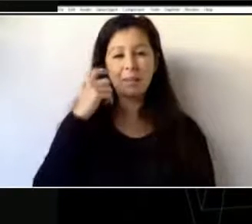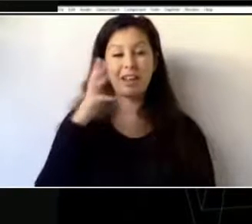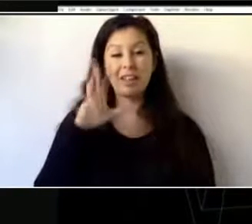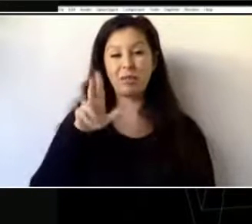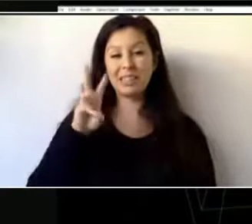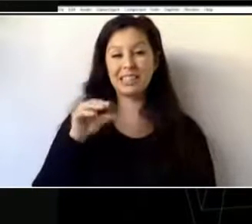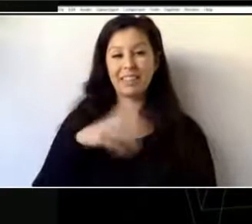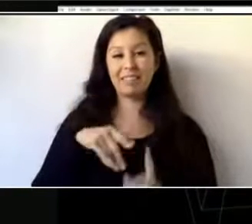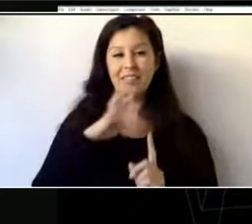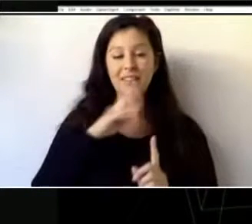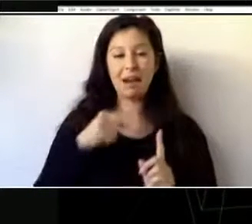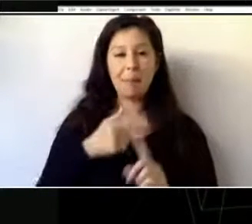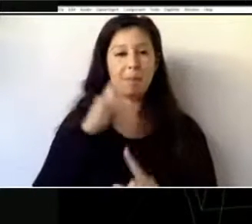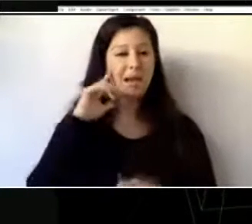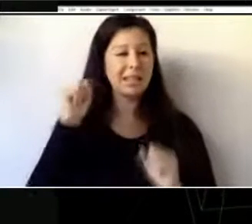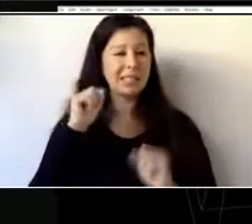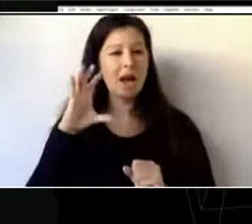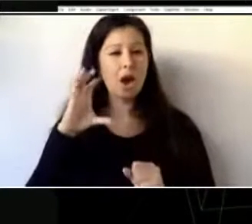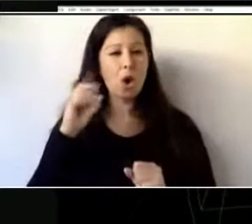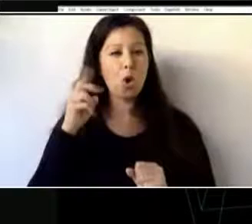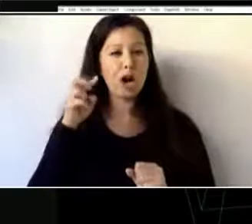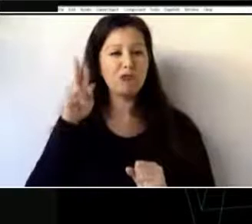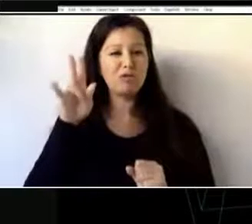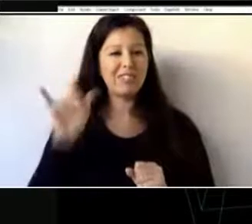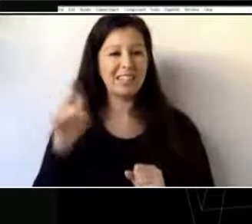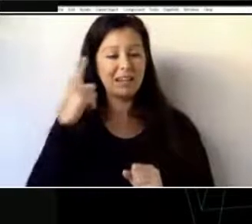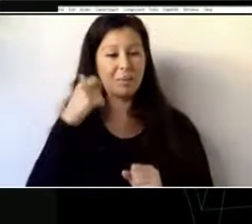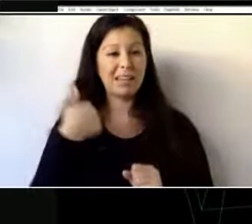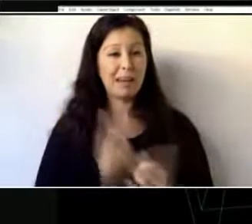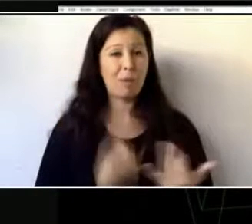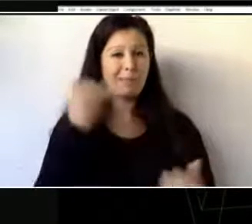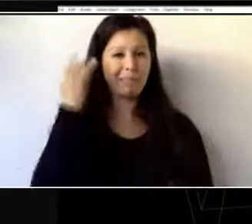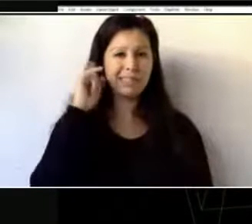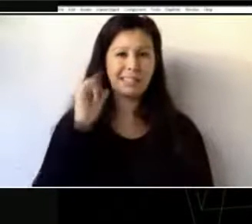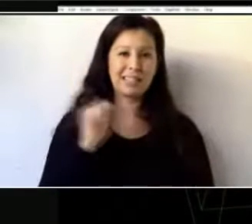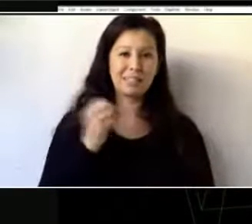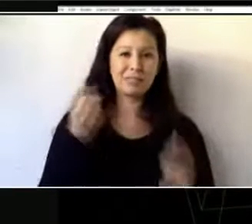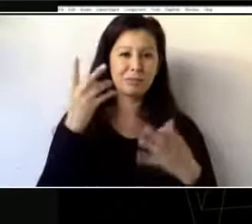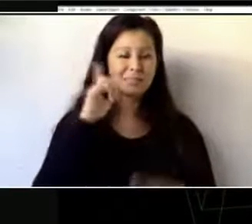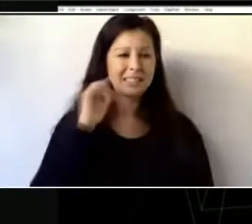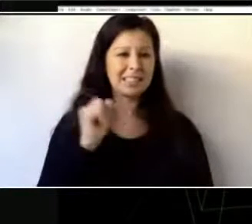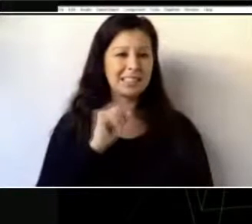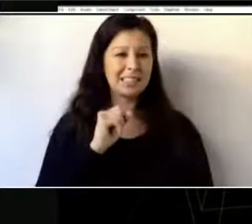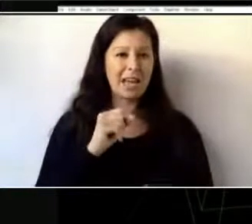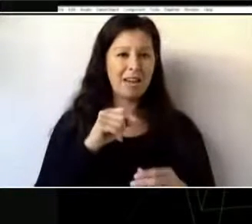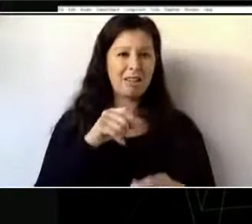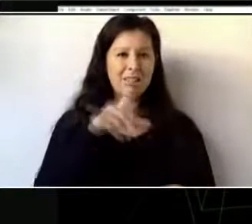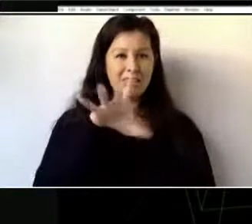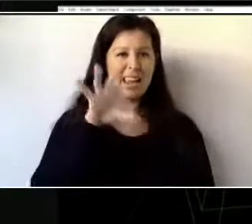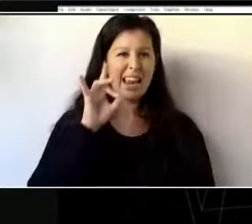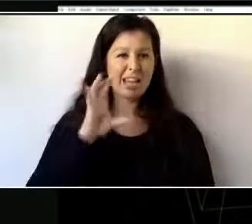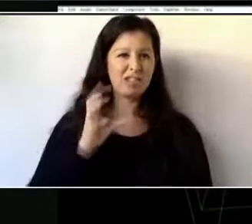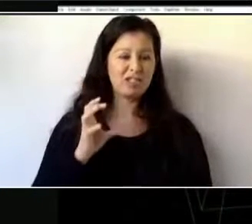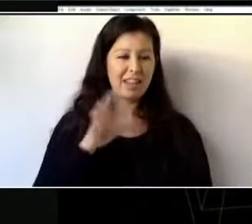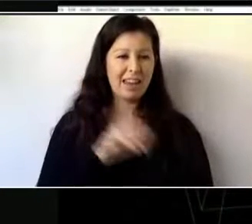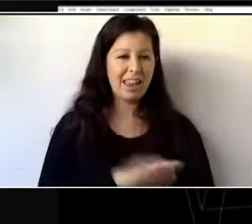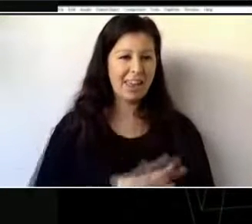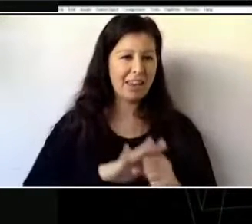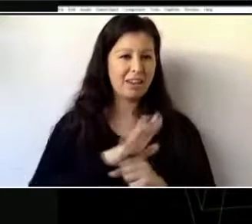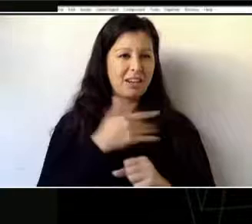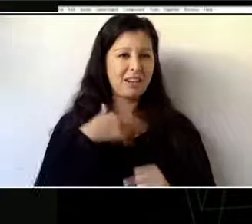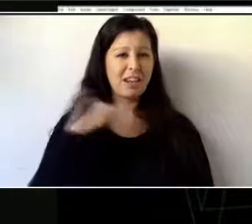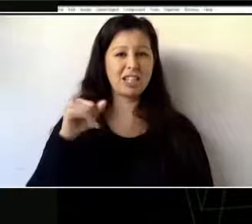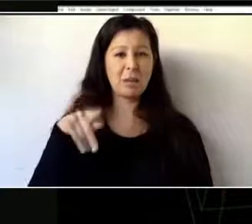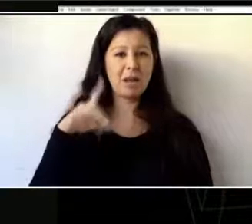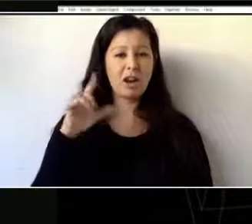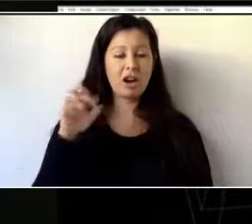environments, we talk about sound choreography, because now we have sound in this, like so much sound sphere in this 8-channel area. And then you have JP